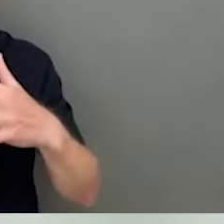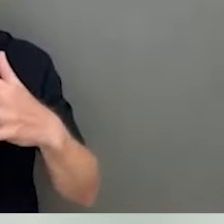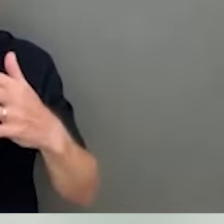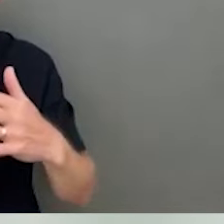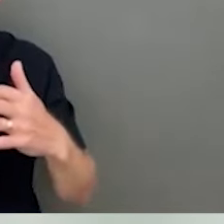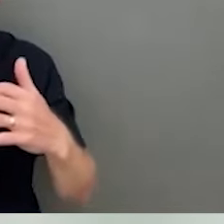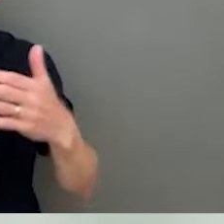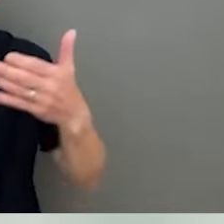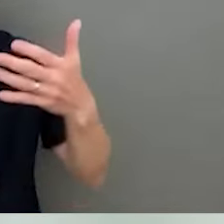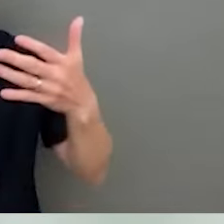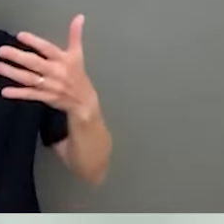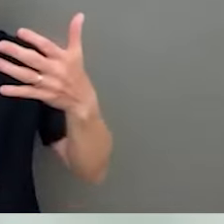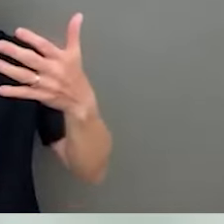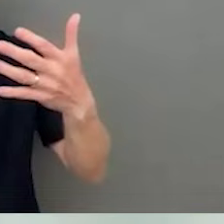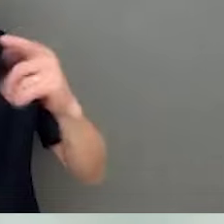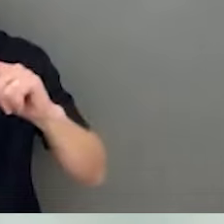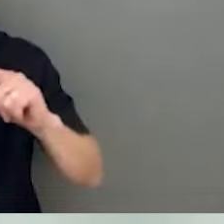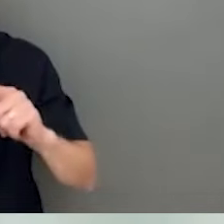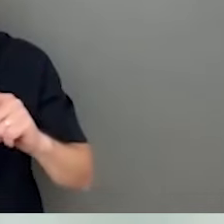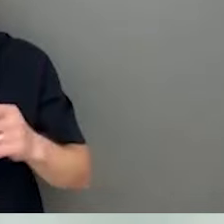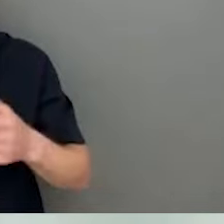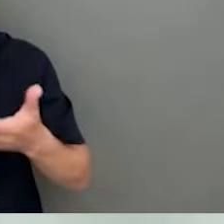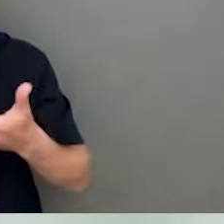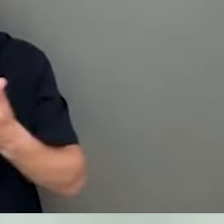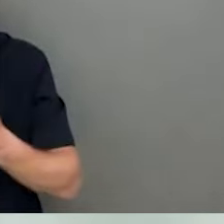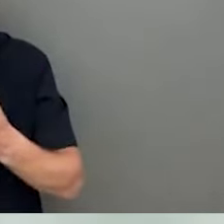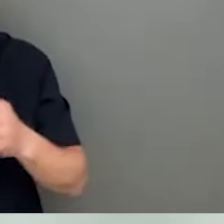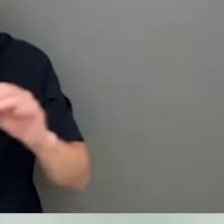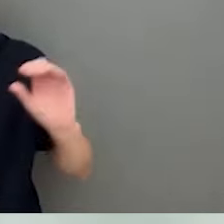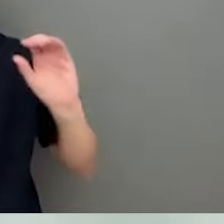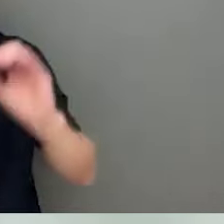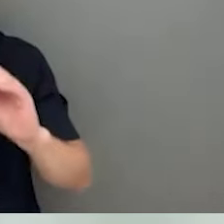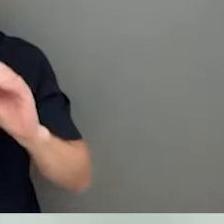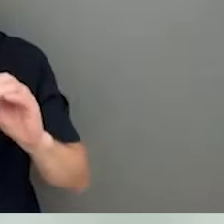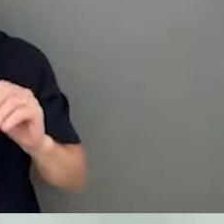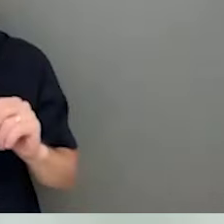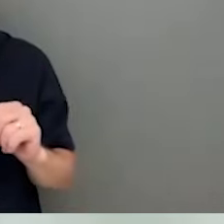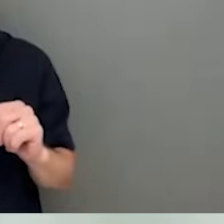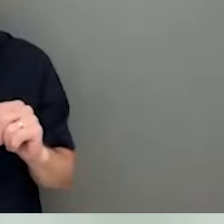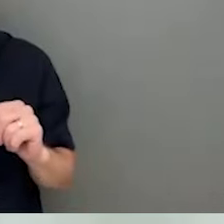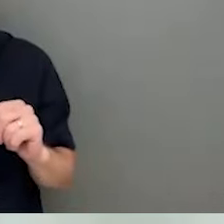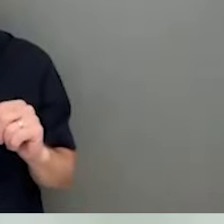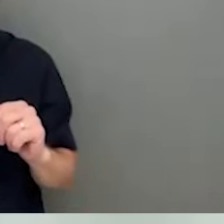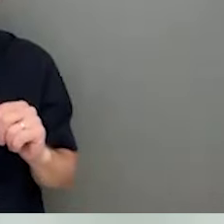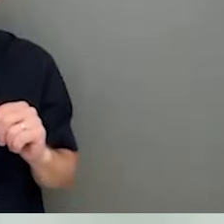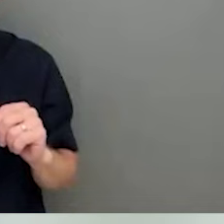donations, interest on investment, maybe some other kind of earmarking.